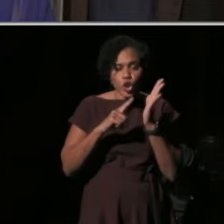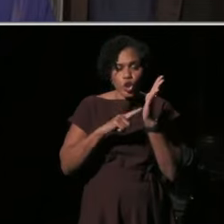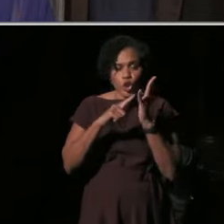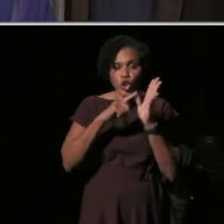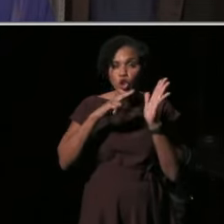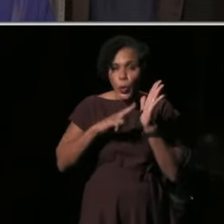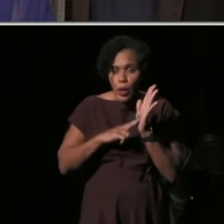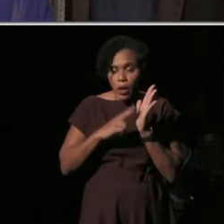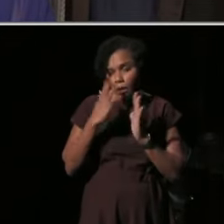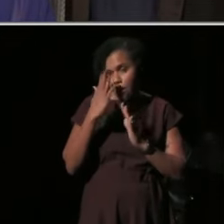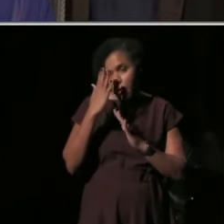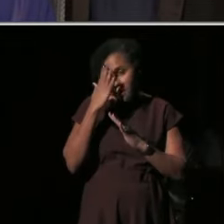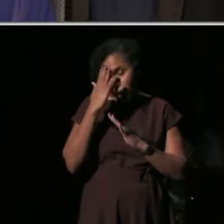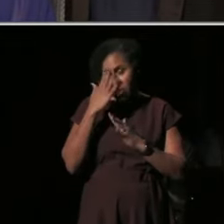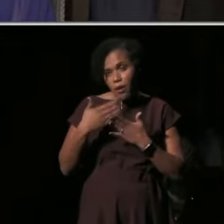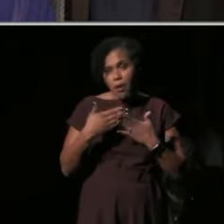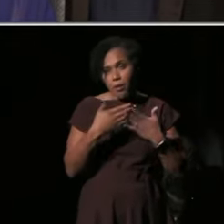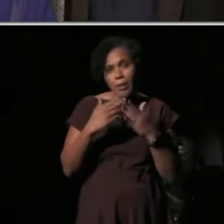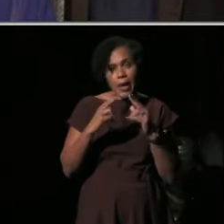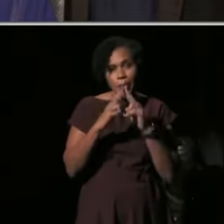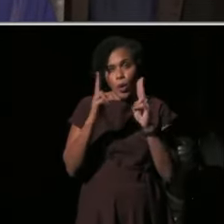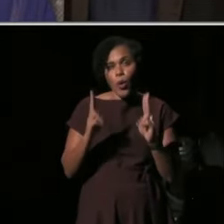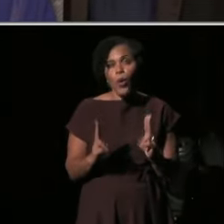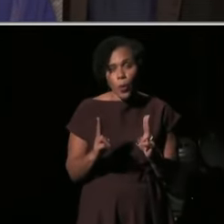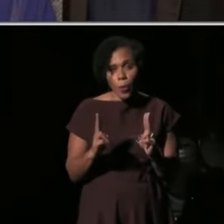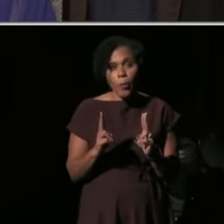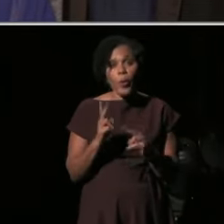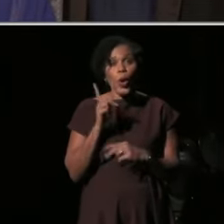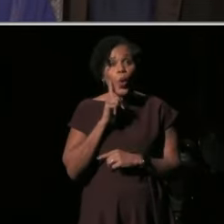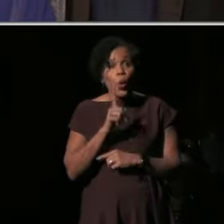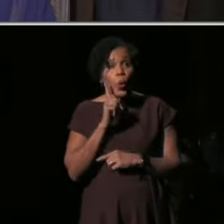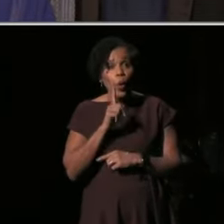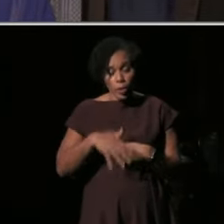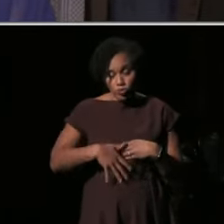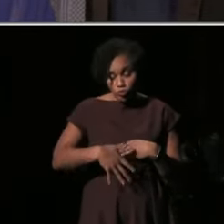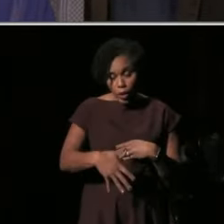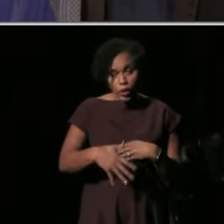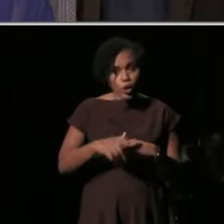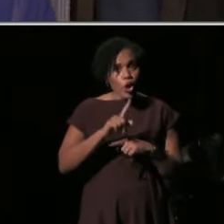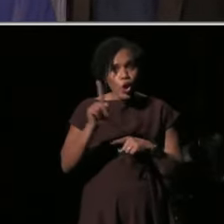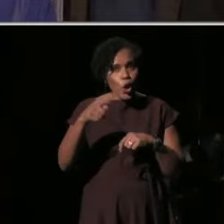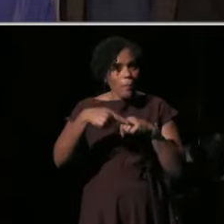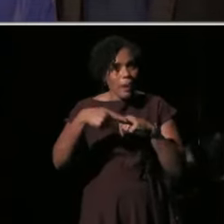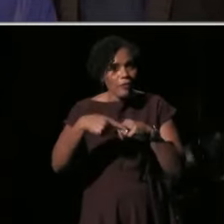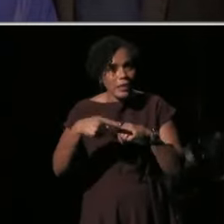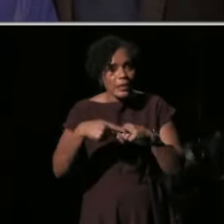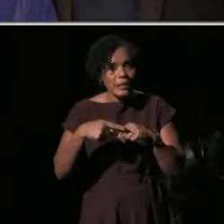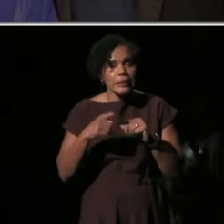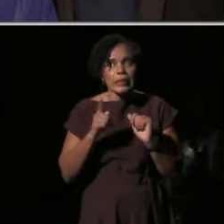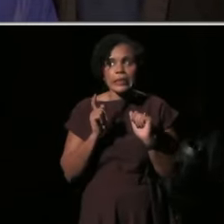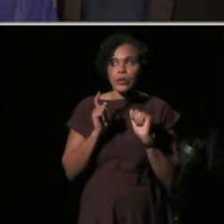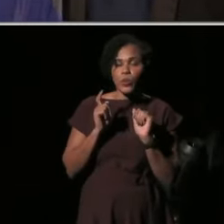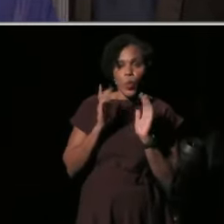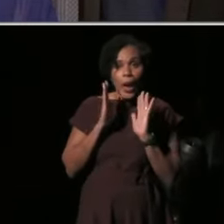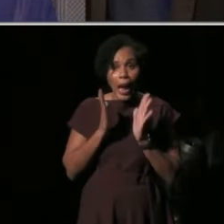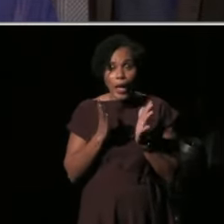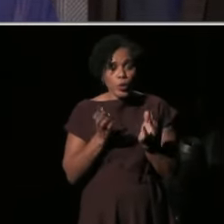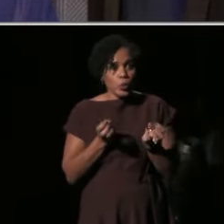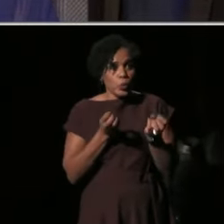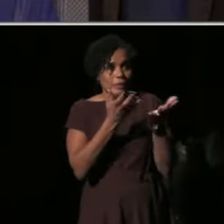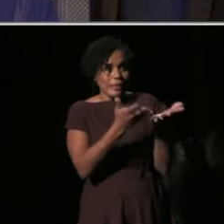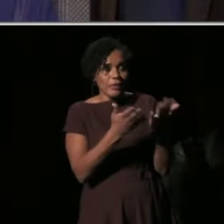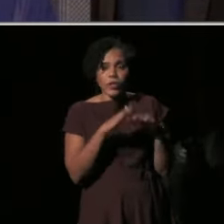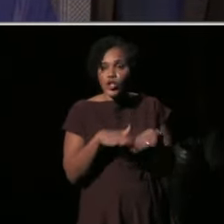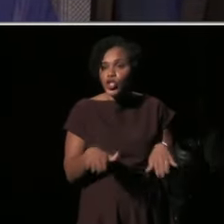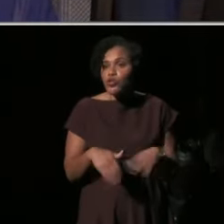home where women who were pregnant and weren't married had to give up their children,